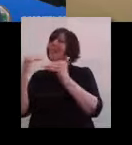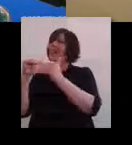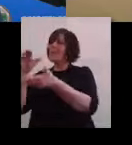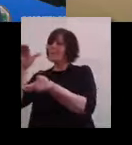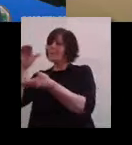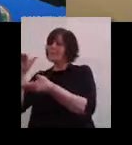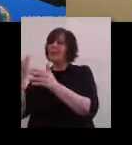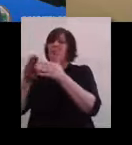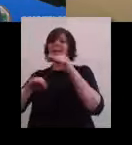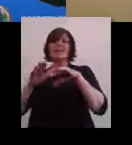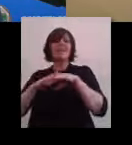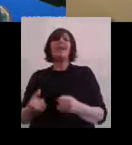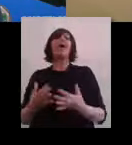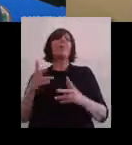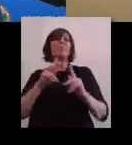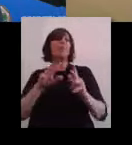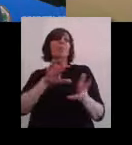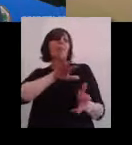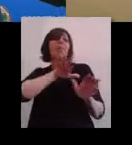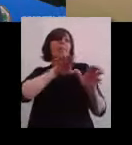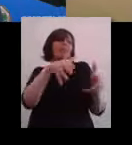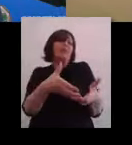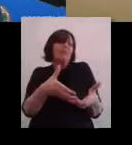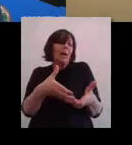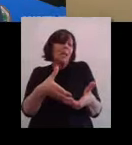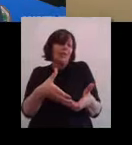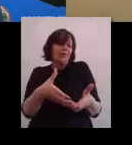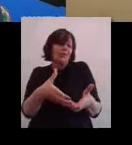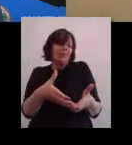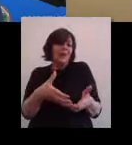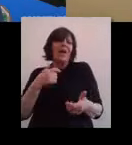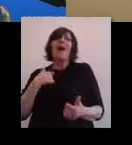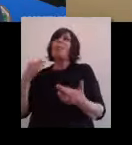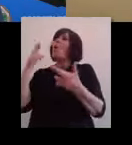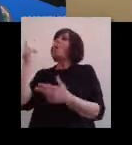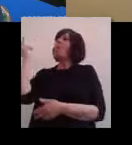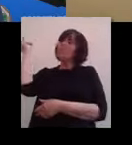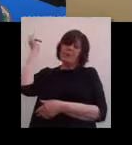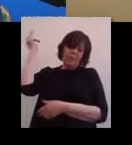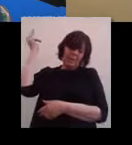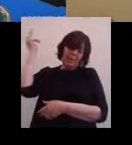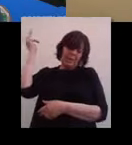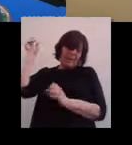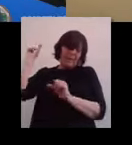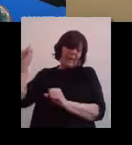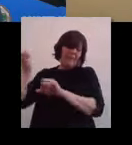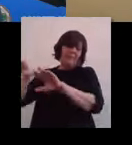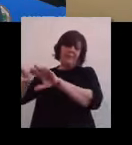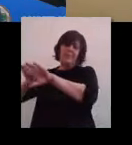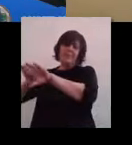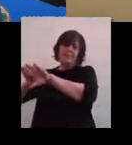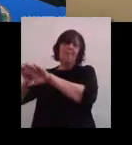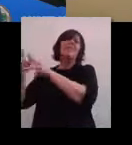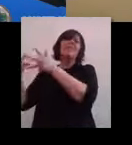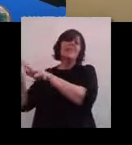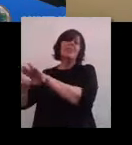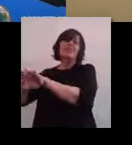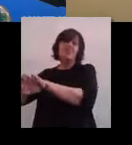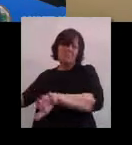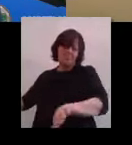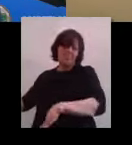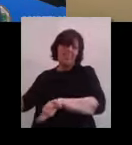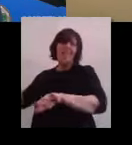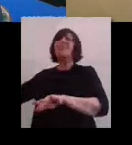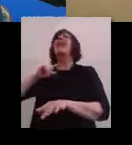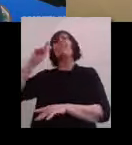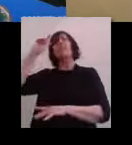that. I'm hopeful that the president and the governor can put their differences aside. I know we have political differences. I don't agree